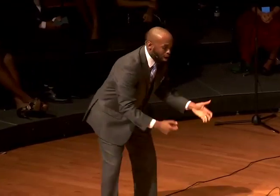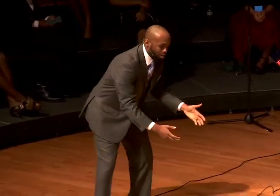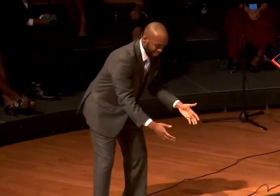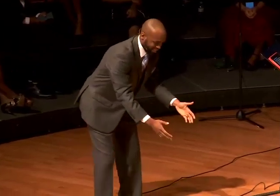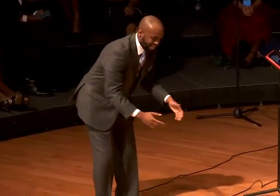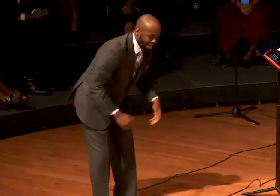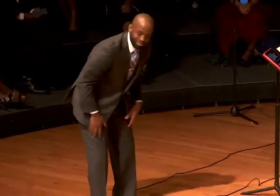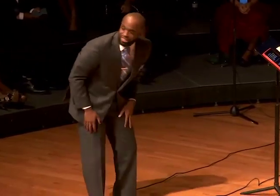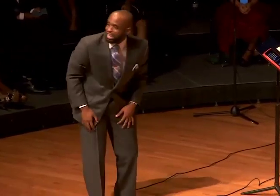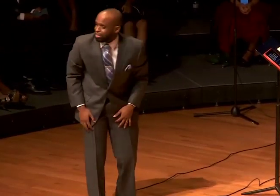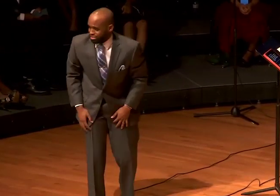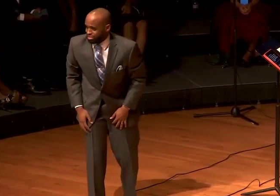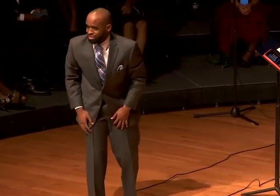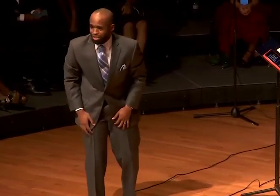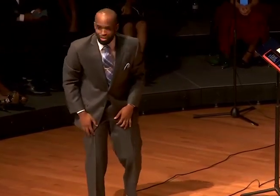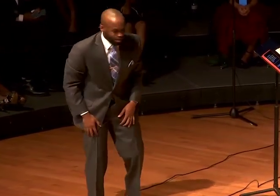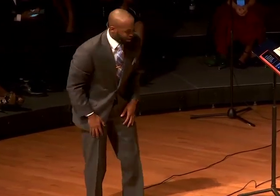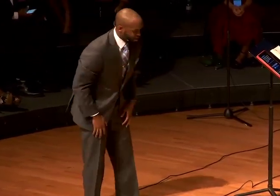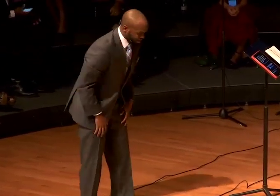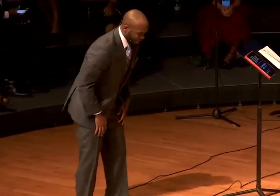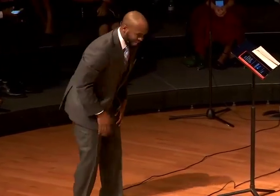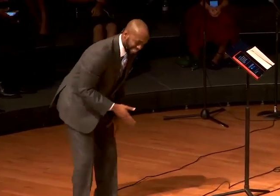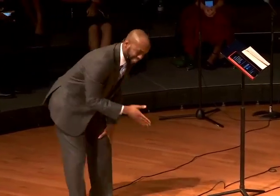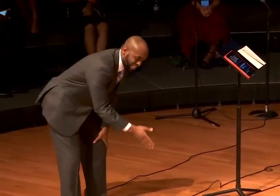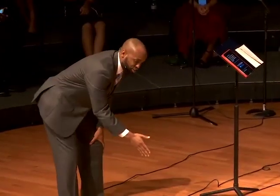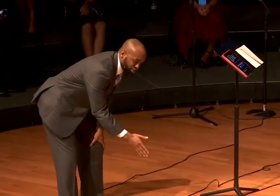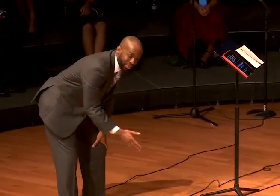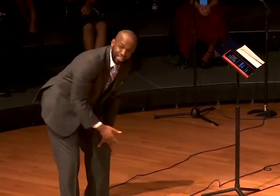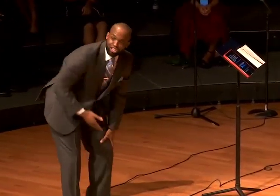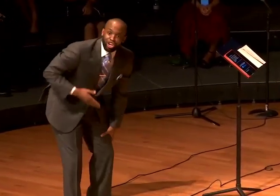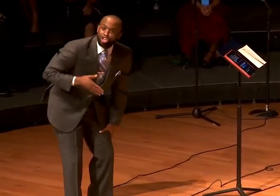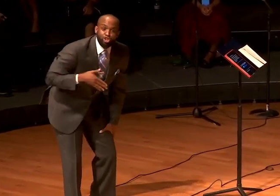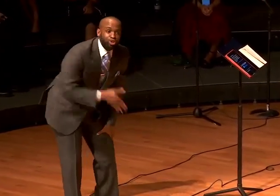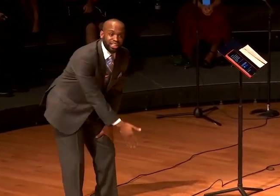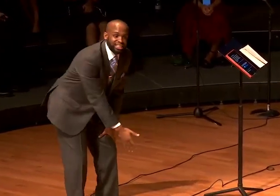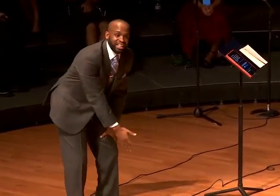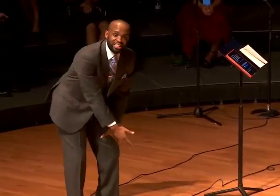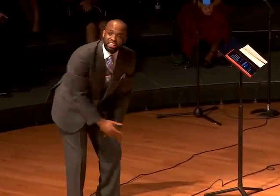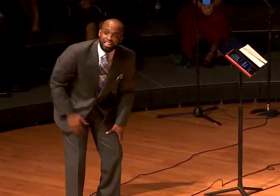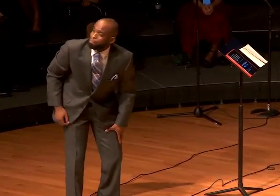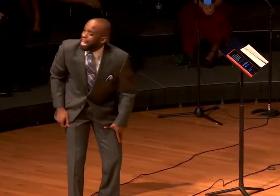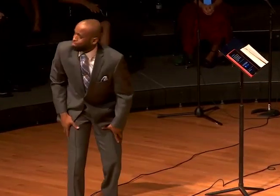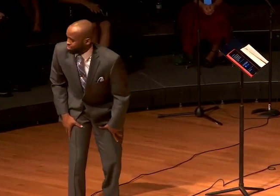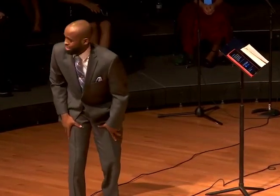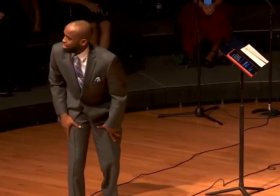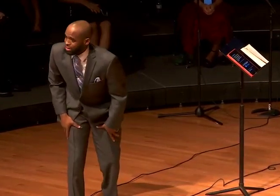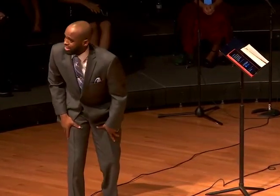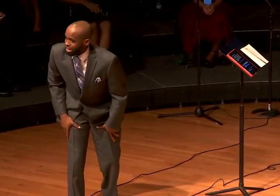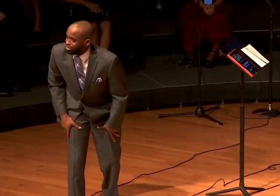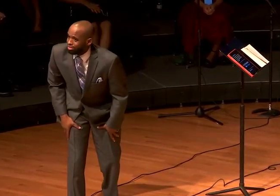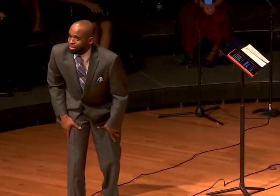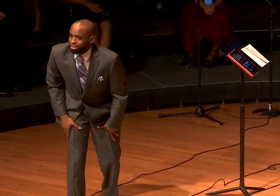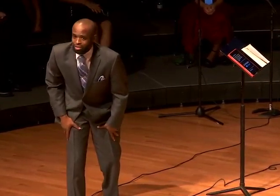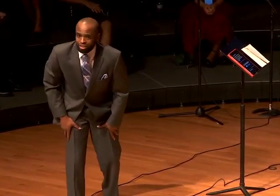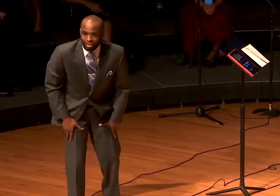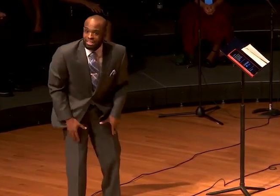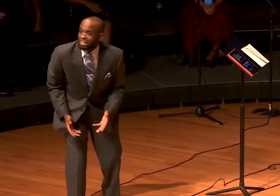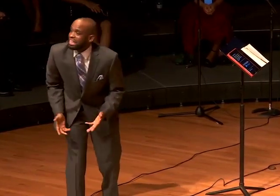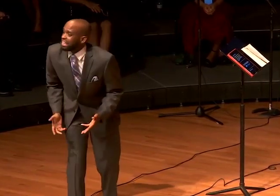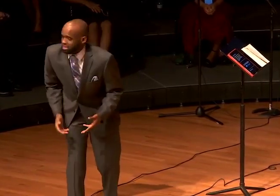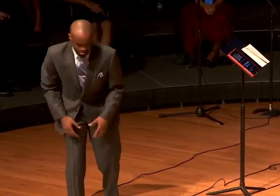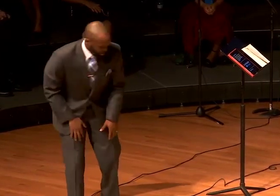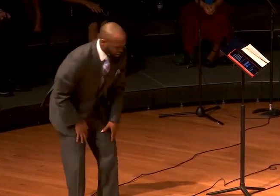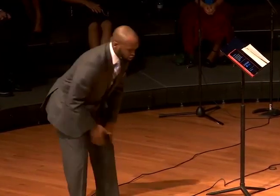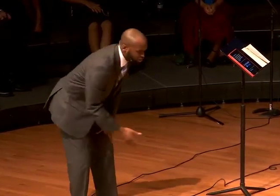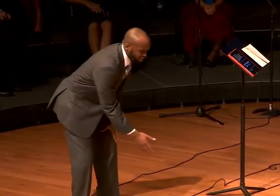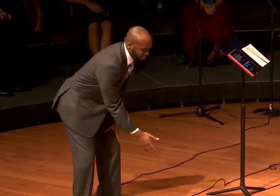Because when Paul gets downstairs and he sees Eutychus, Eutychus doesn't need a Bible study right now. Doesn't